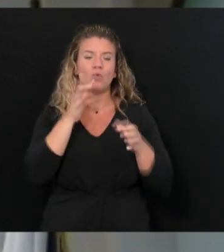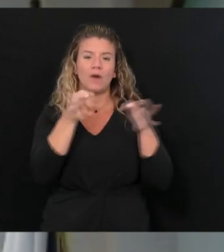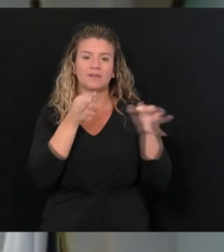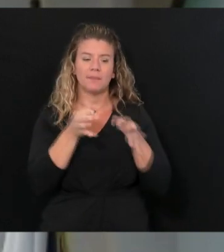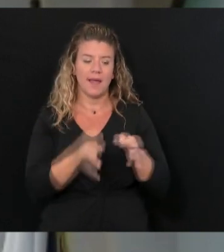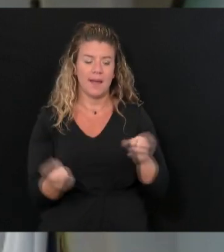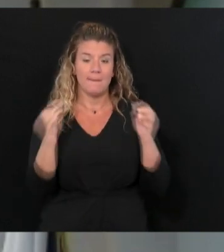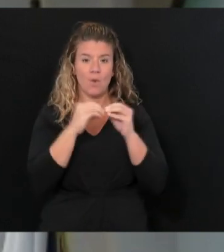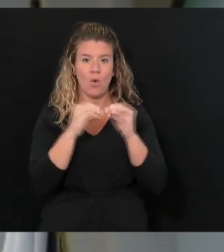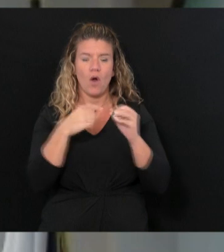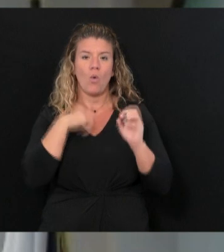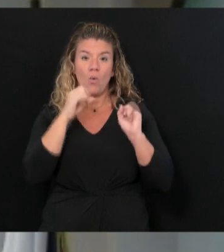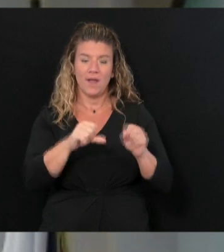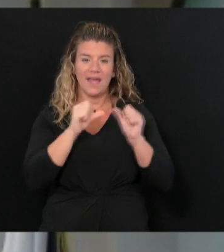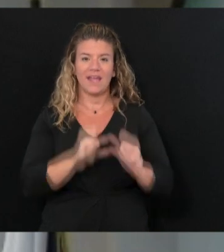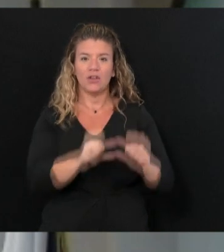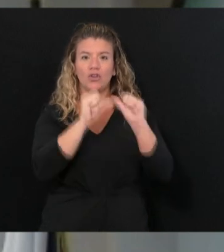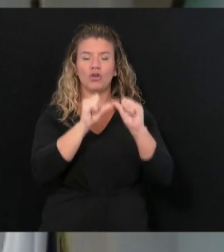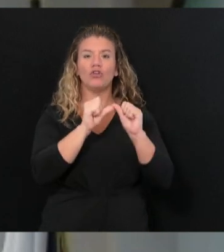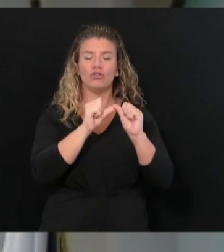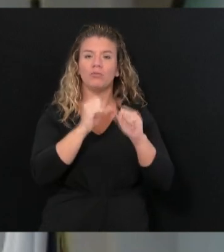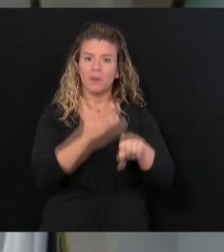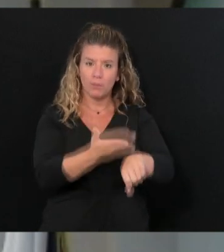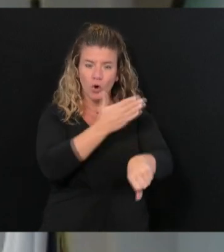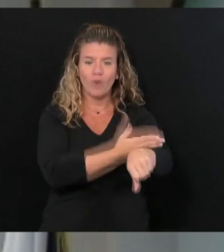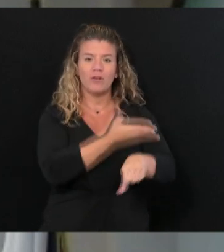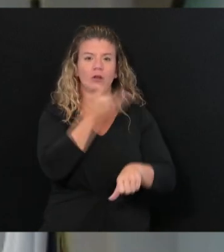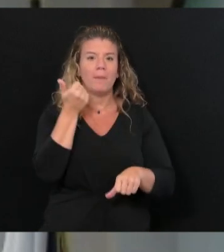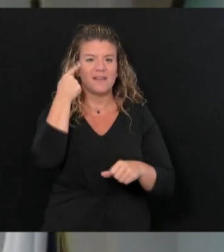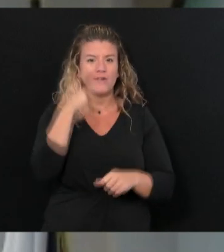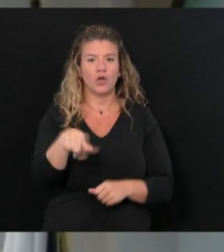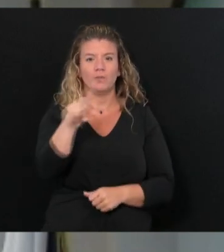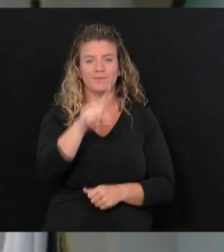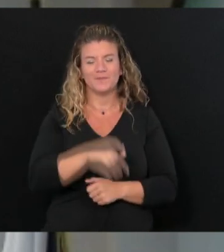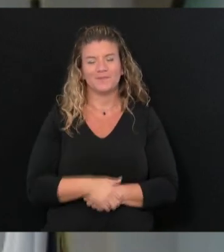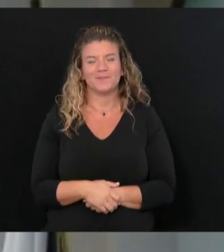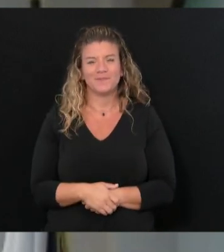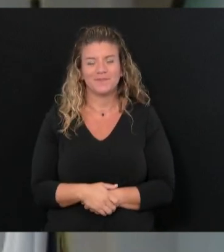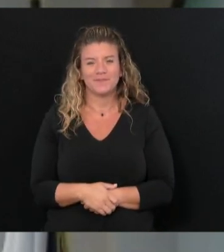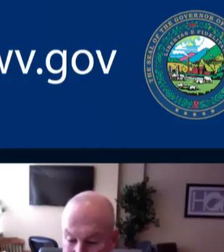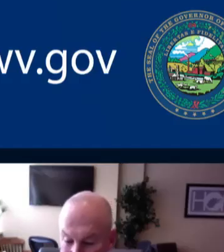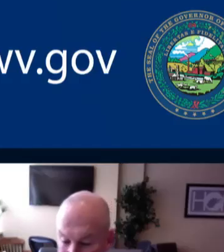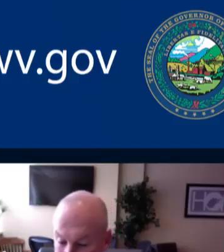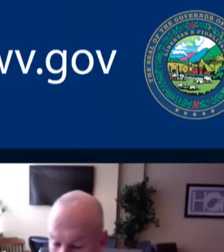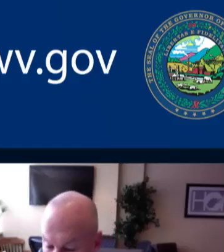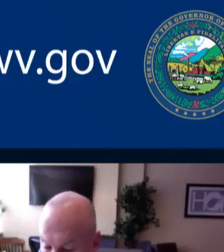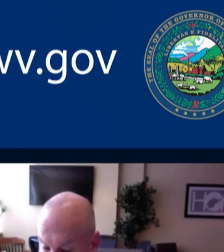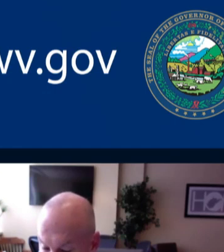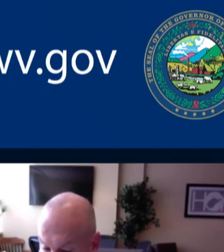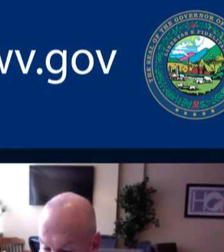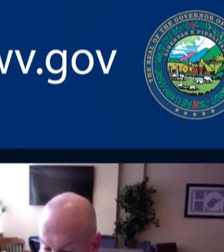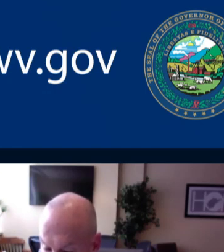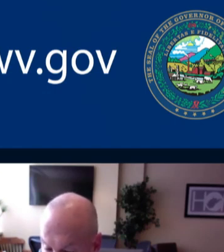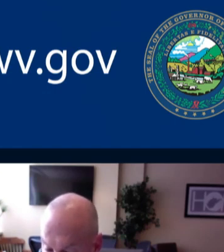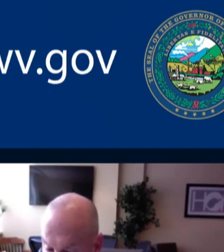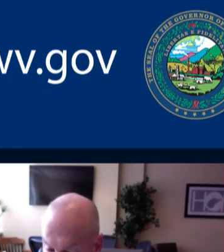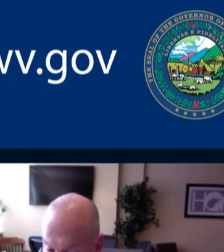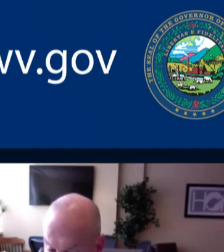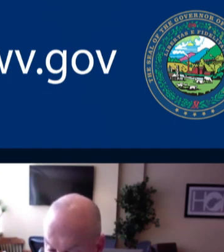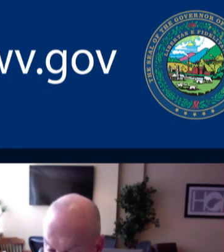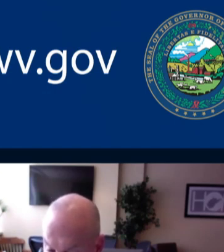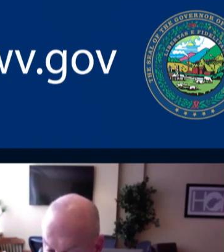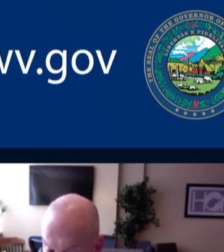and we'll continue to do the best that we can for everyone. All right, thank you both. Next, we'll go to Major General Hoyer with the West Virginia National